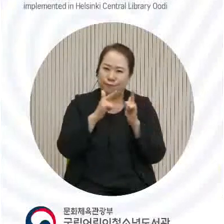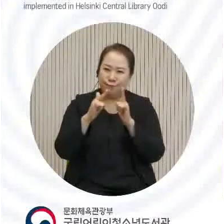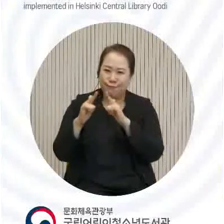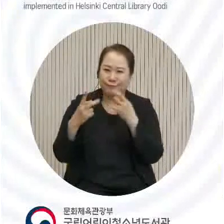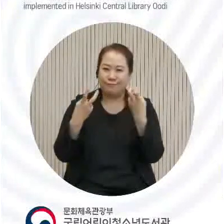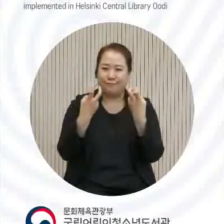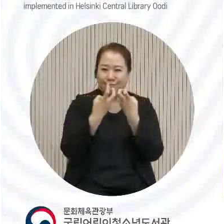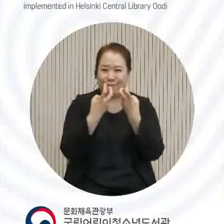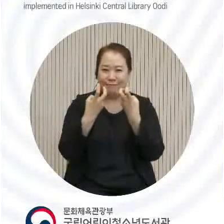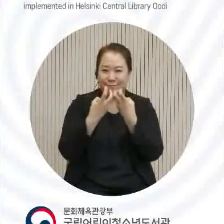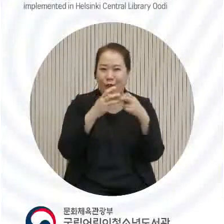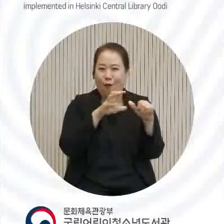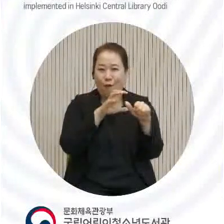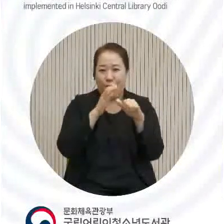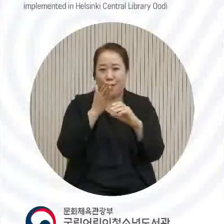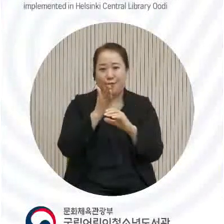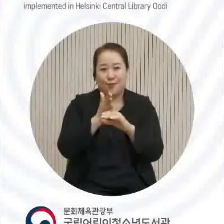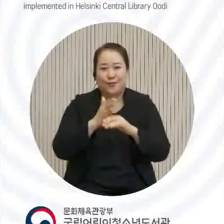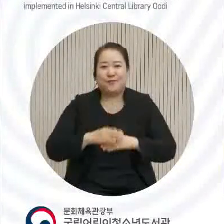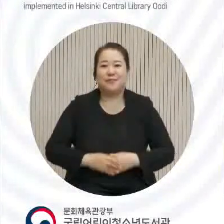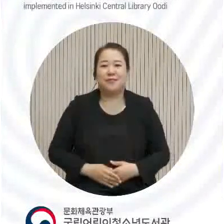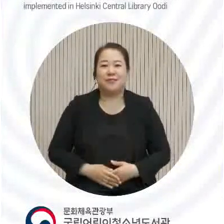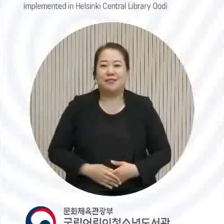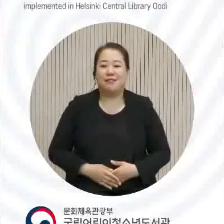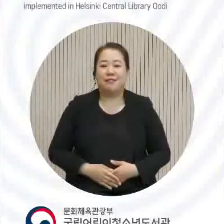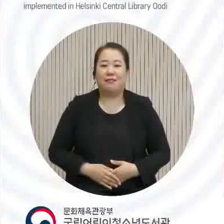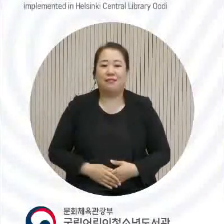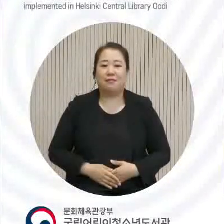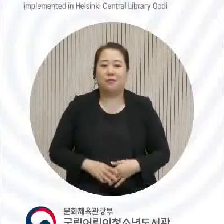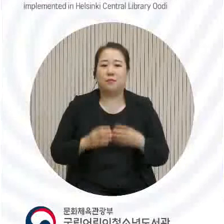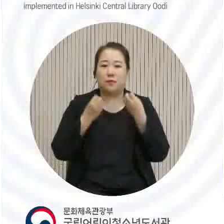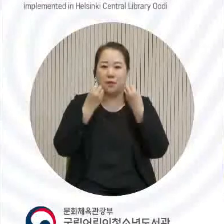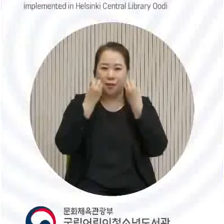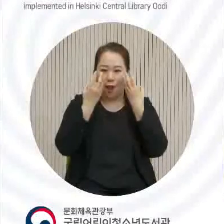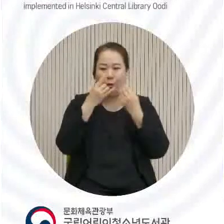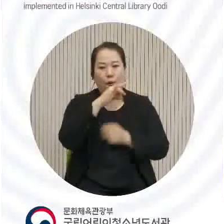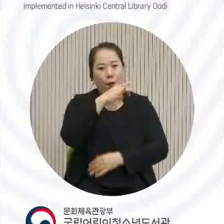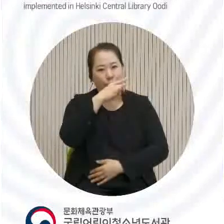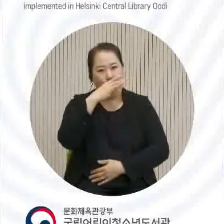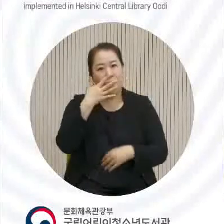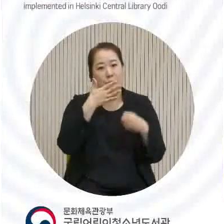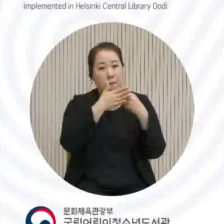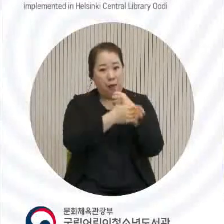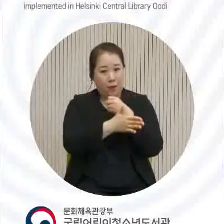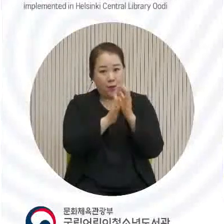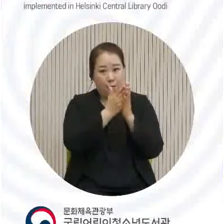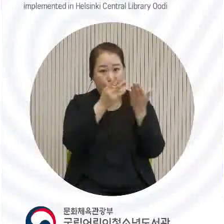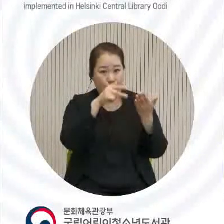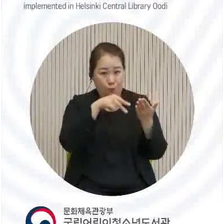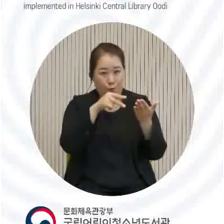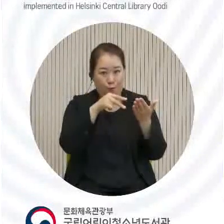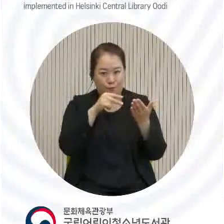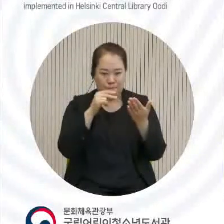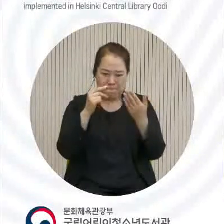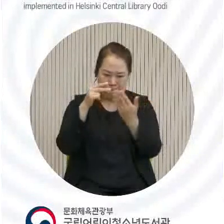to promote reading and learning in new and interesting ways. One of the